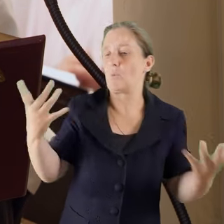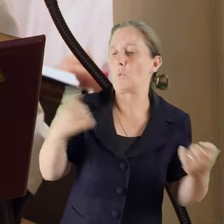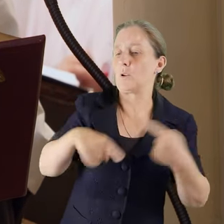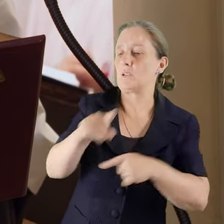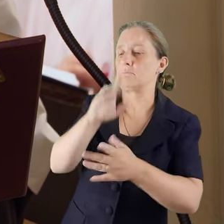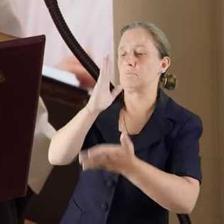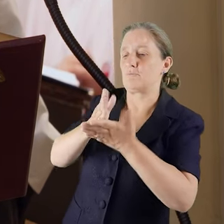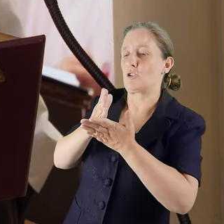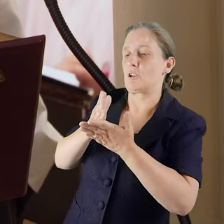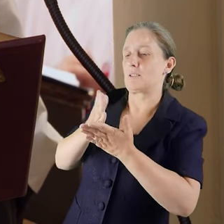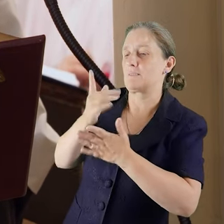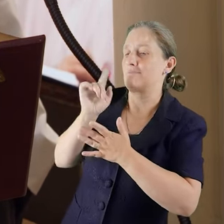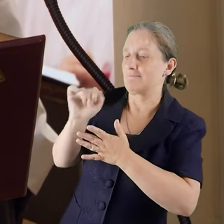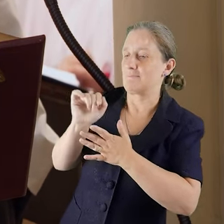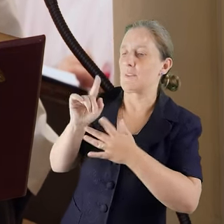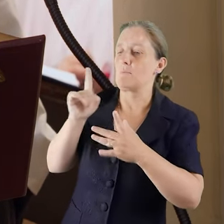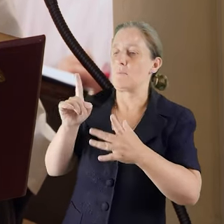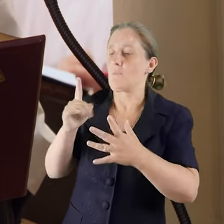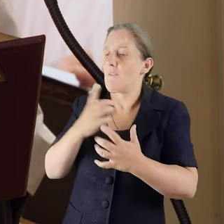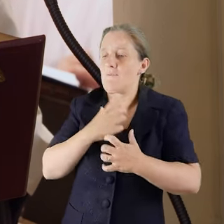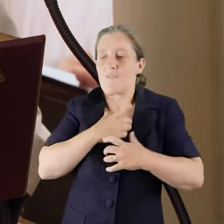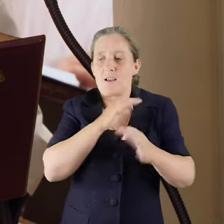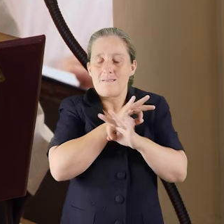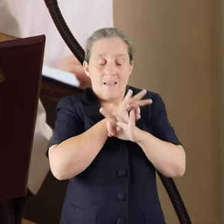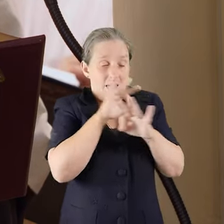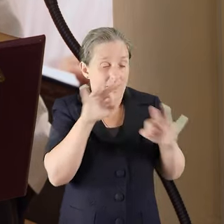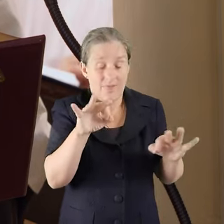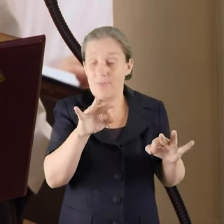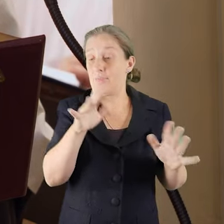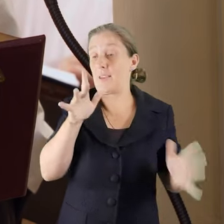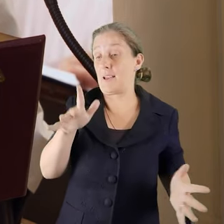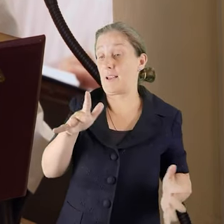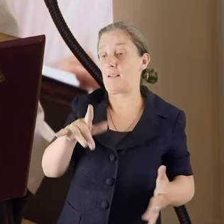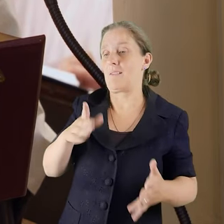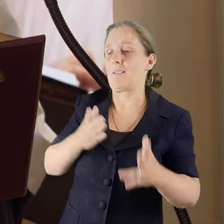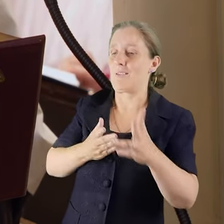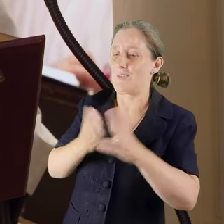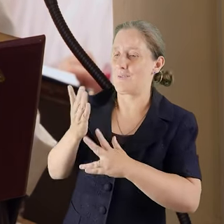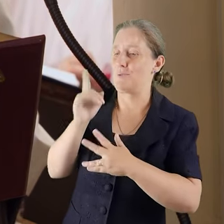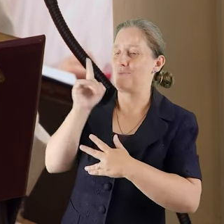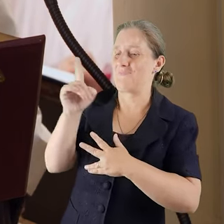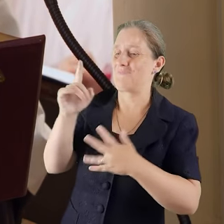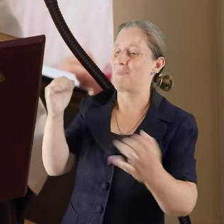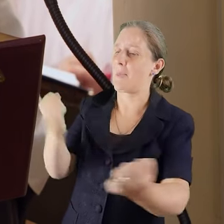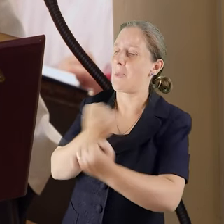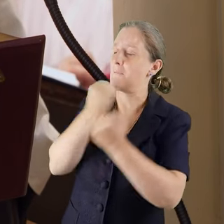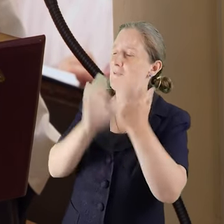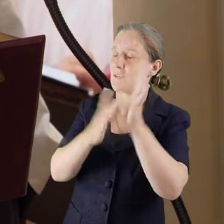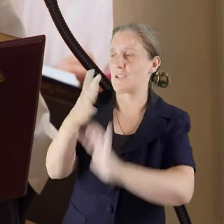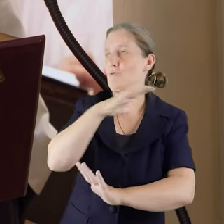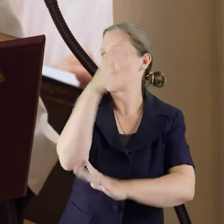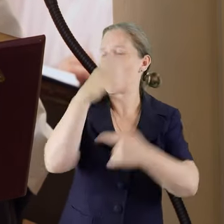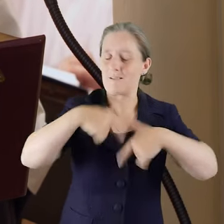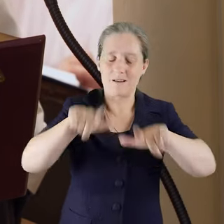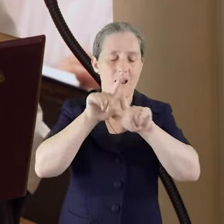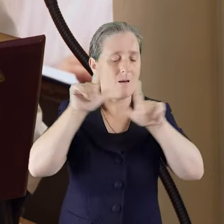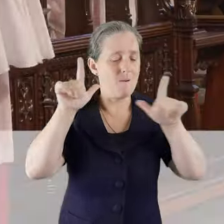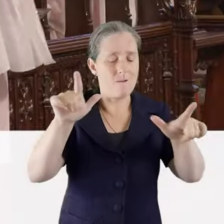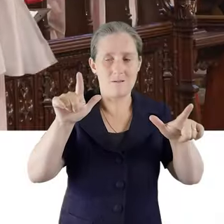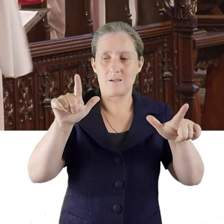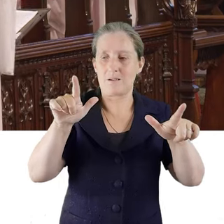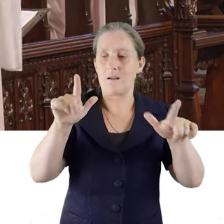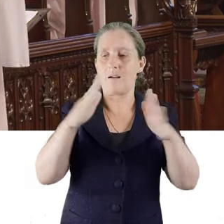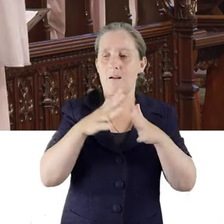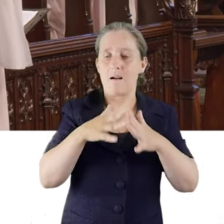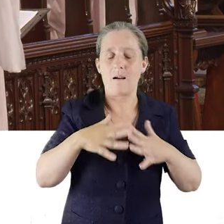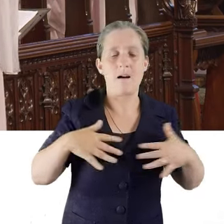in thy defence, may not fear the power of any adversaries, through the might of Jesus Christ our Lord.